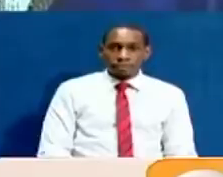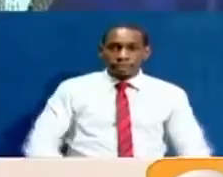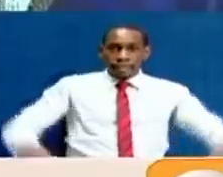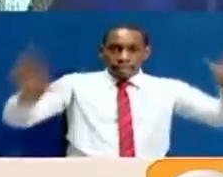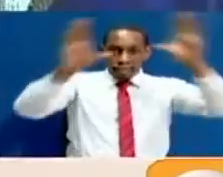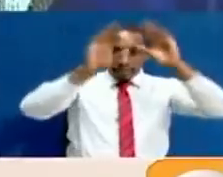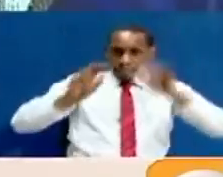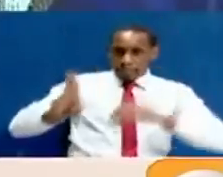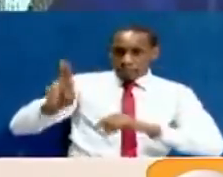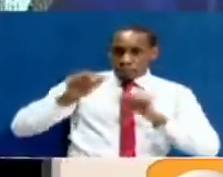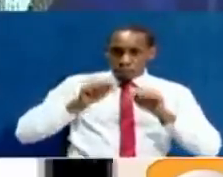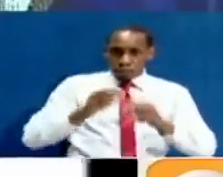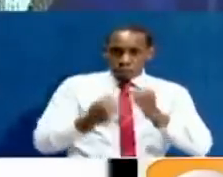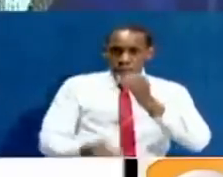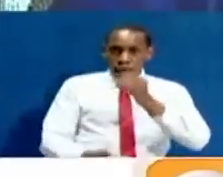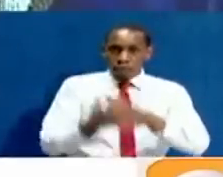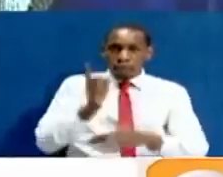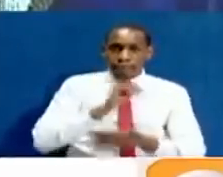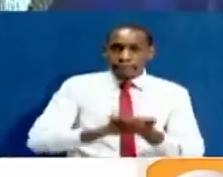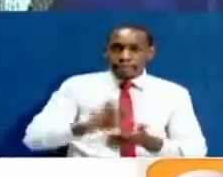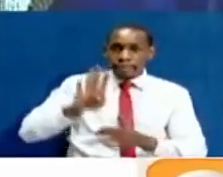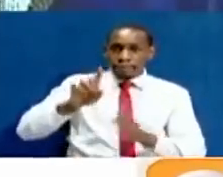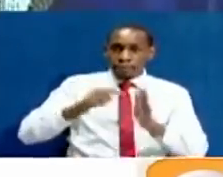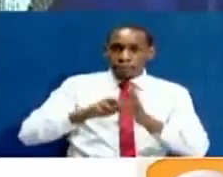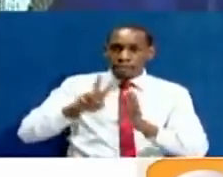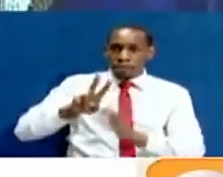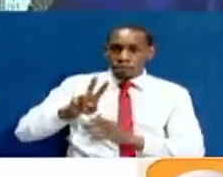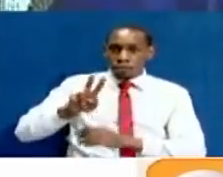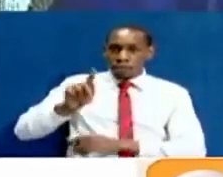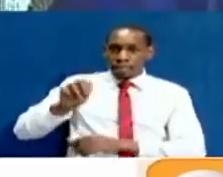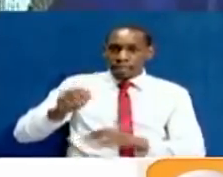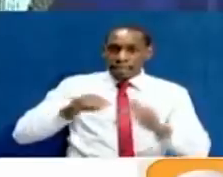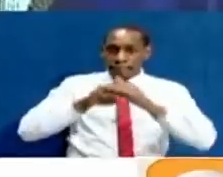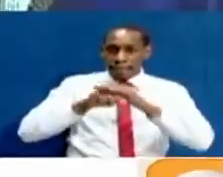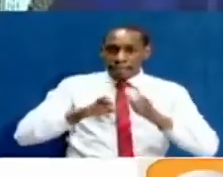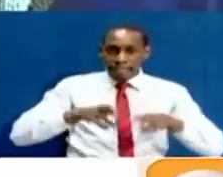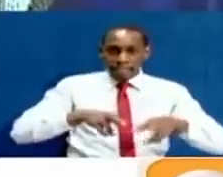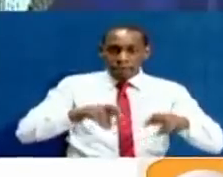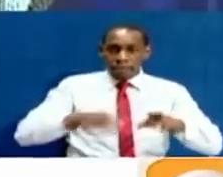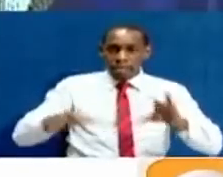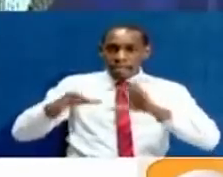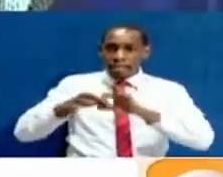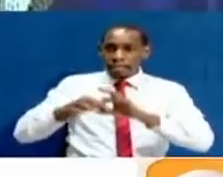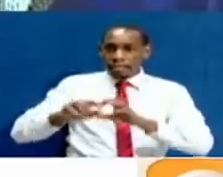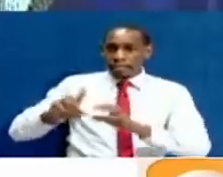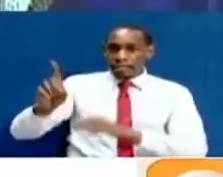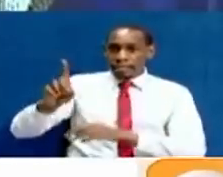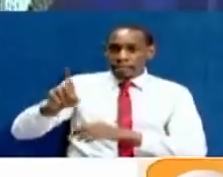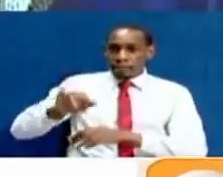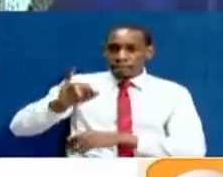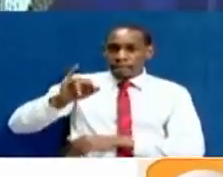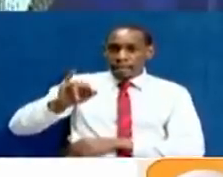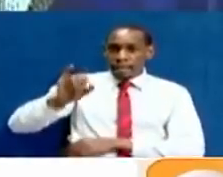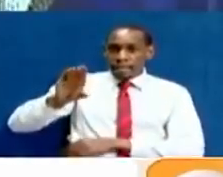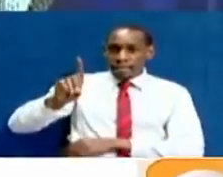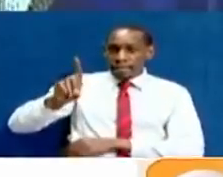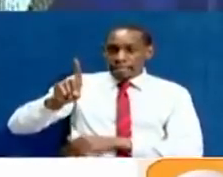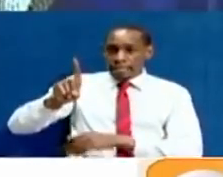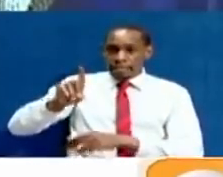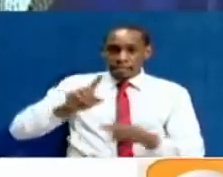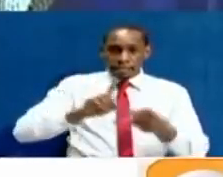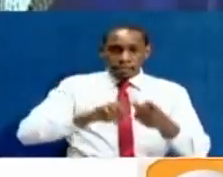President Uhuru Kenyatta today commissioned the 4.2-kilometer access road connecting the Nairobi Inland Container